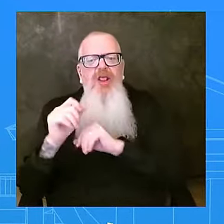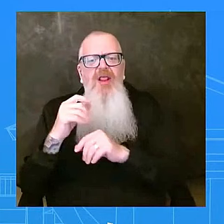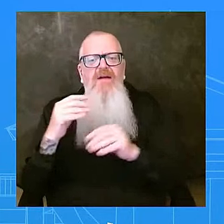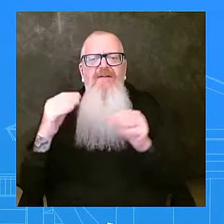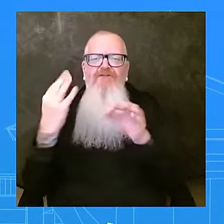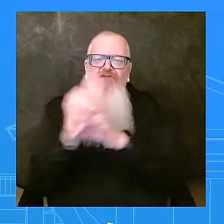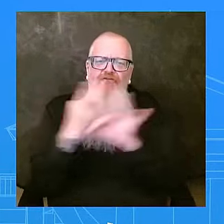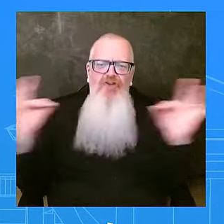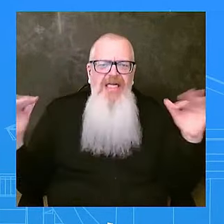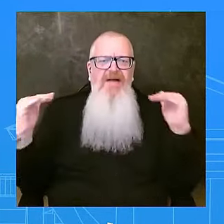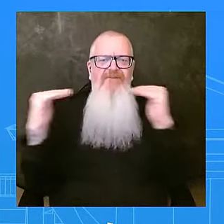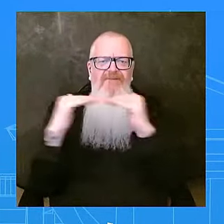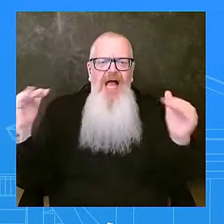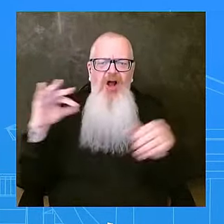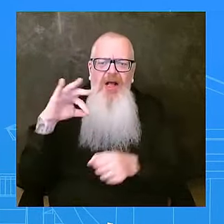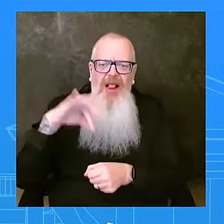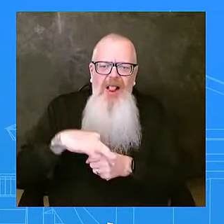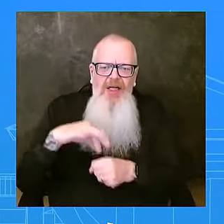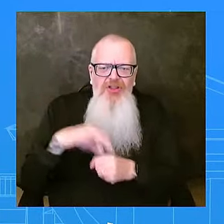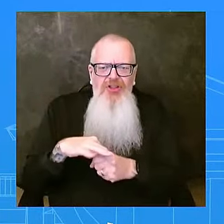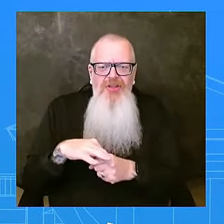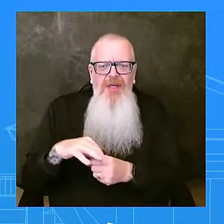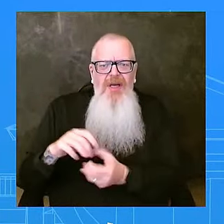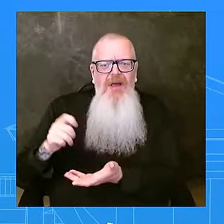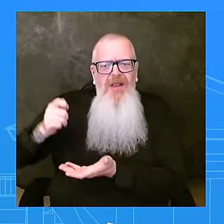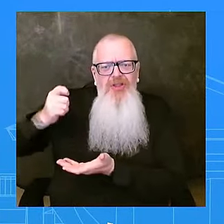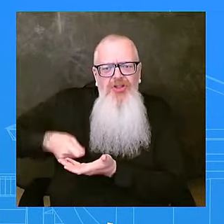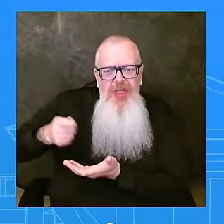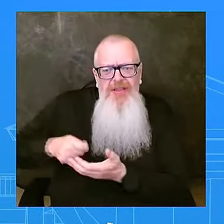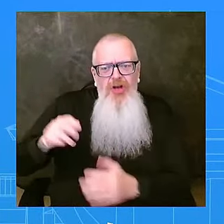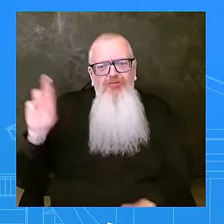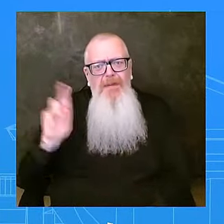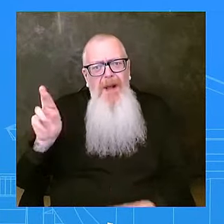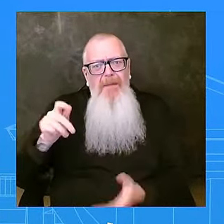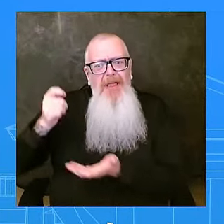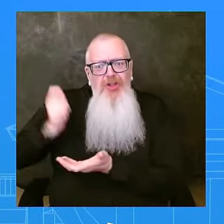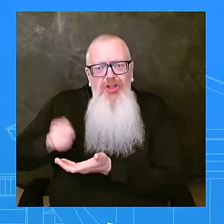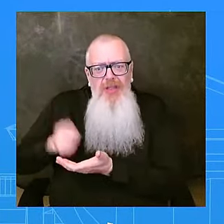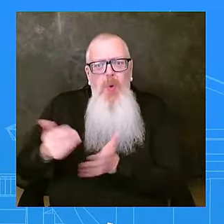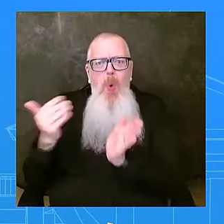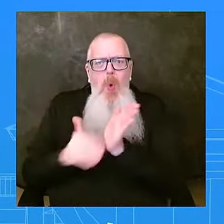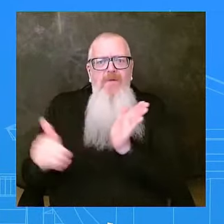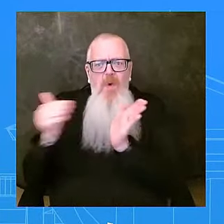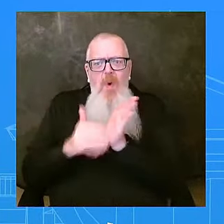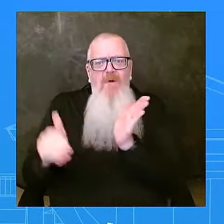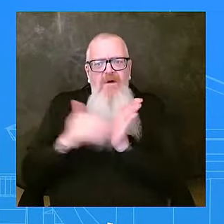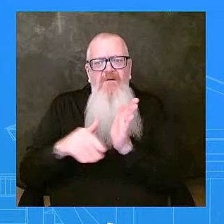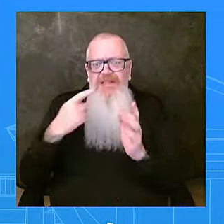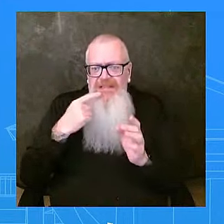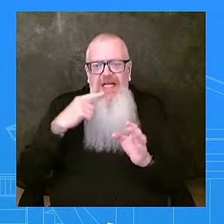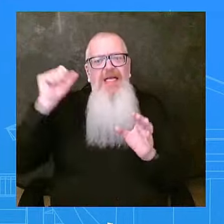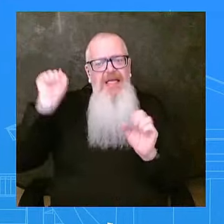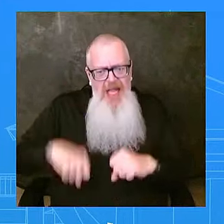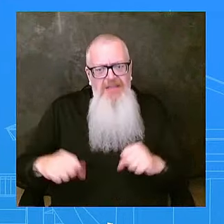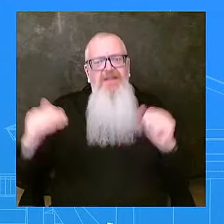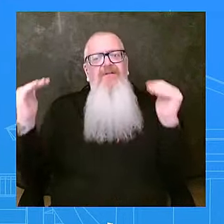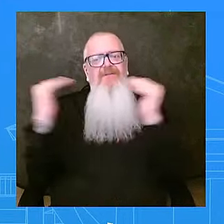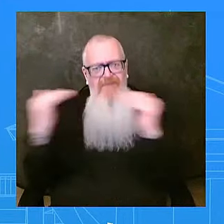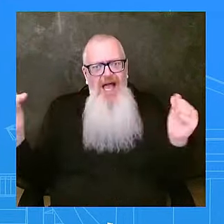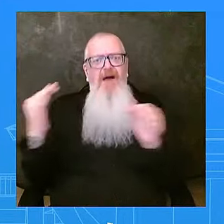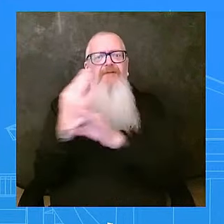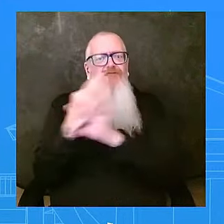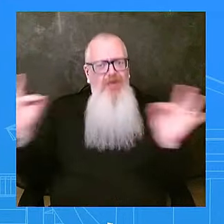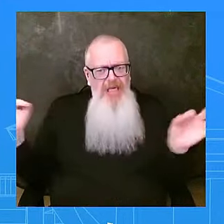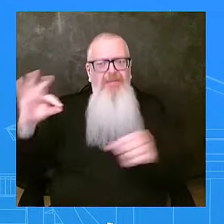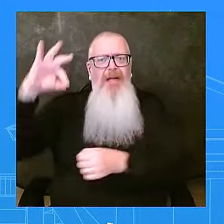judges said that it was indeed a free and fair election. And so that type of rhetoric